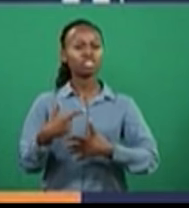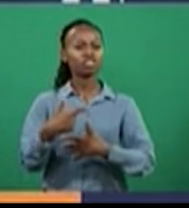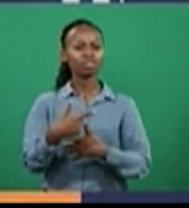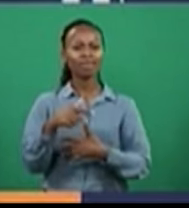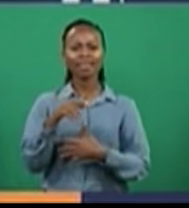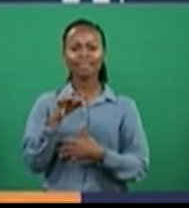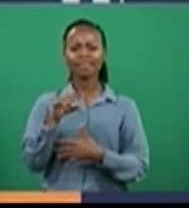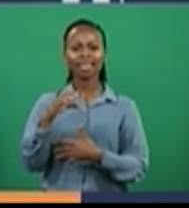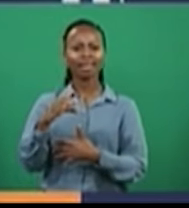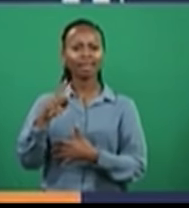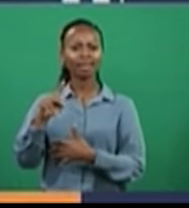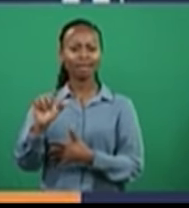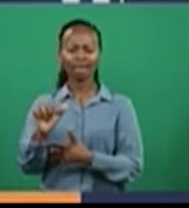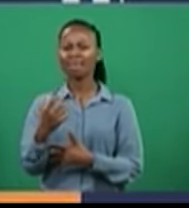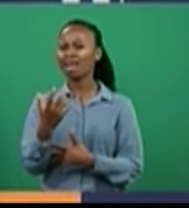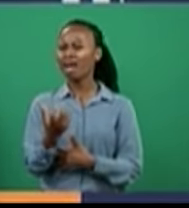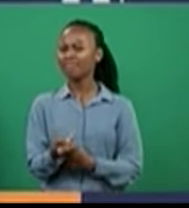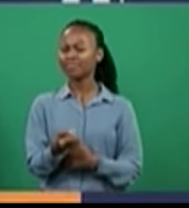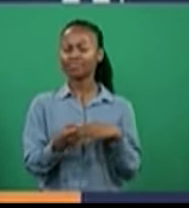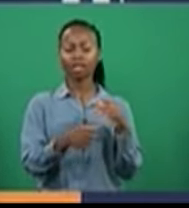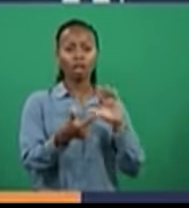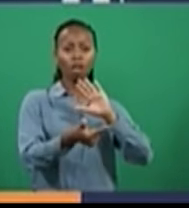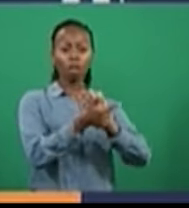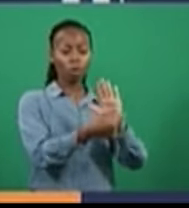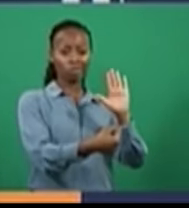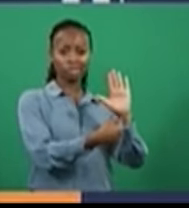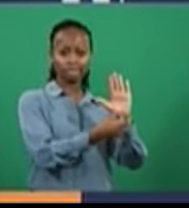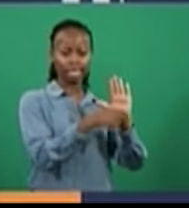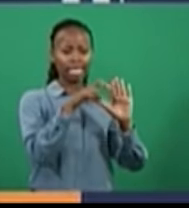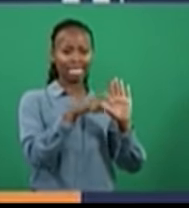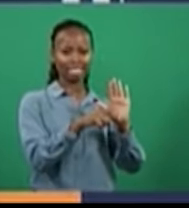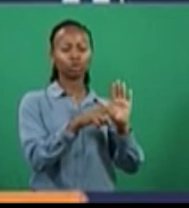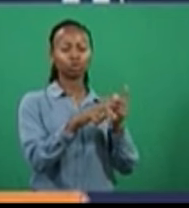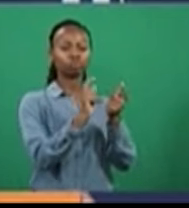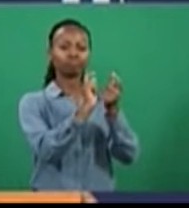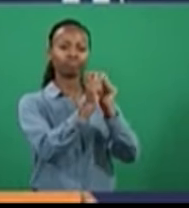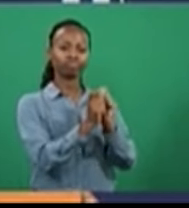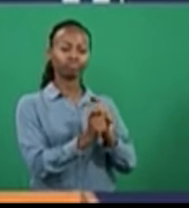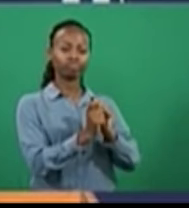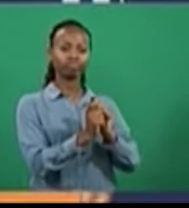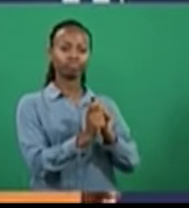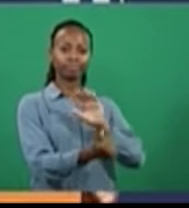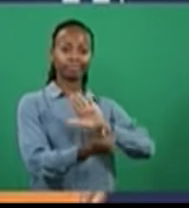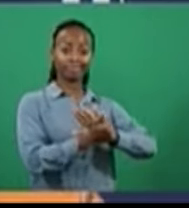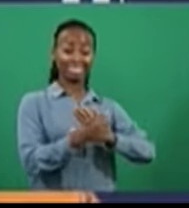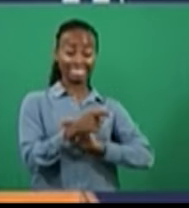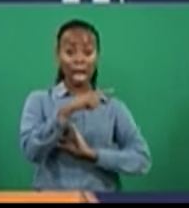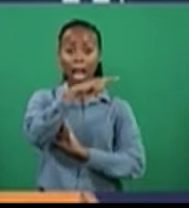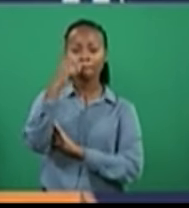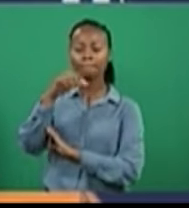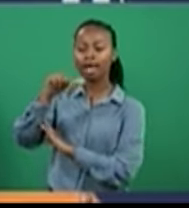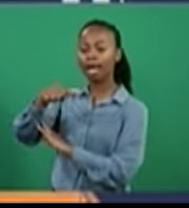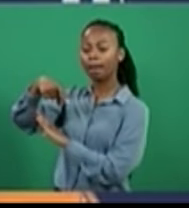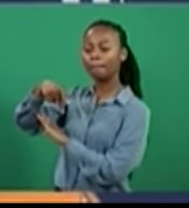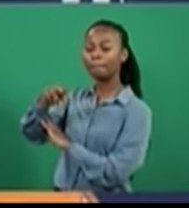there is a piece of legislation that must be passed, which is called the Appropriations Act